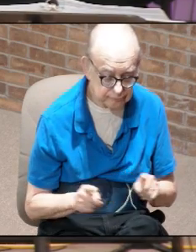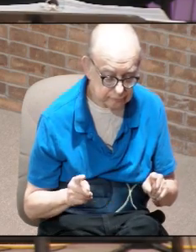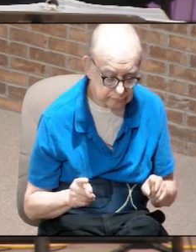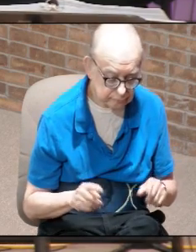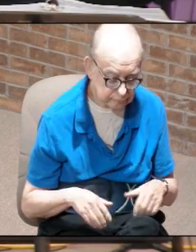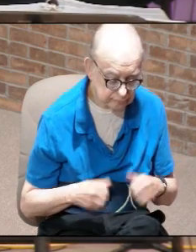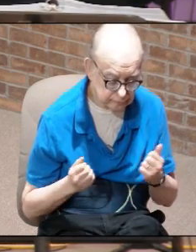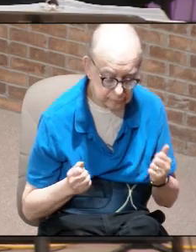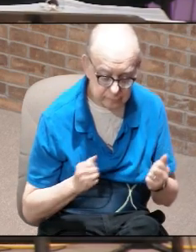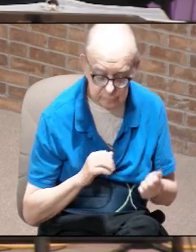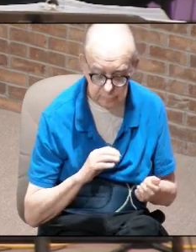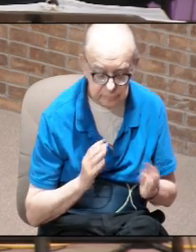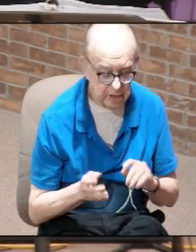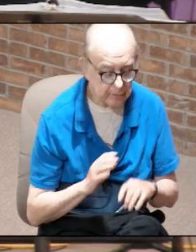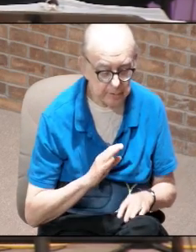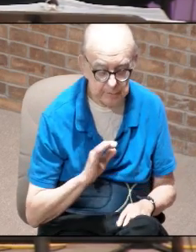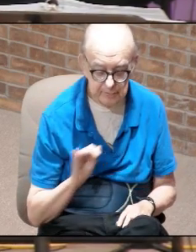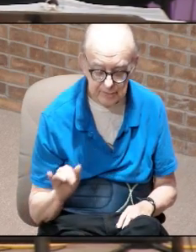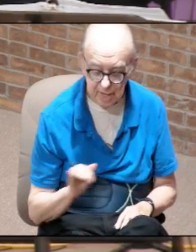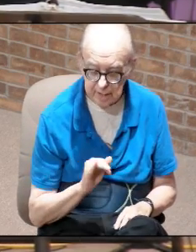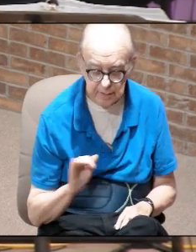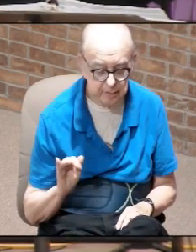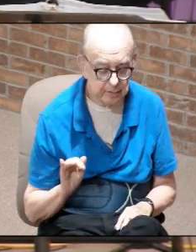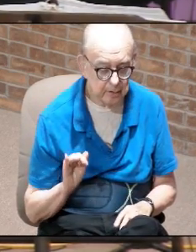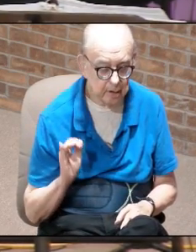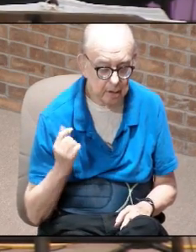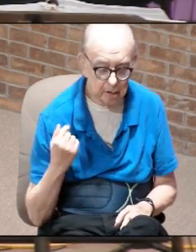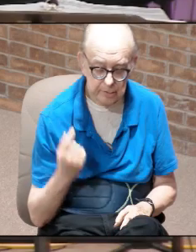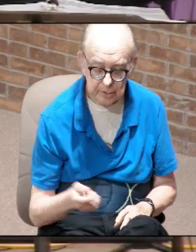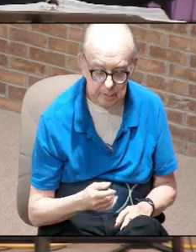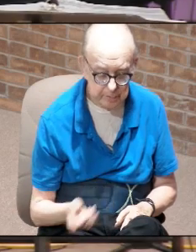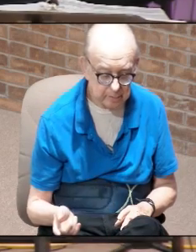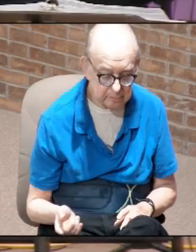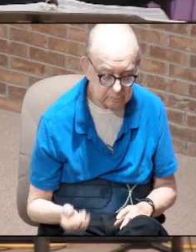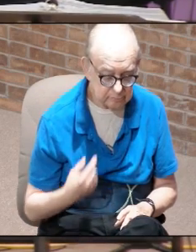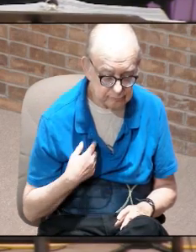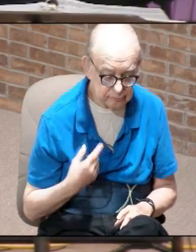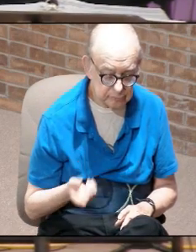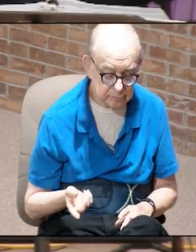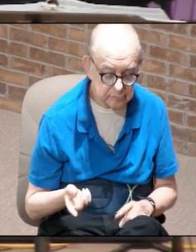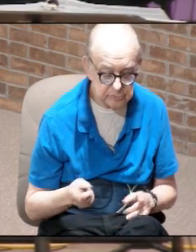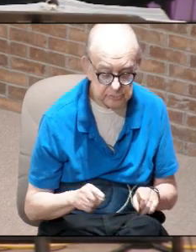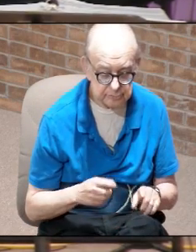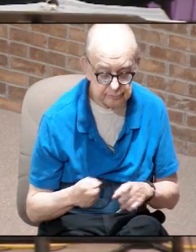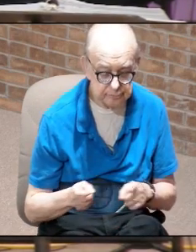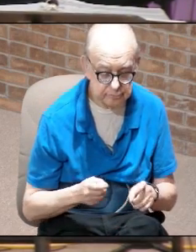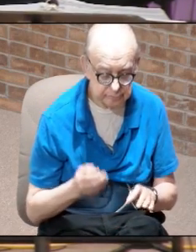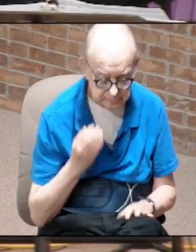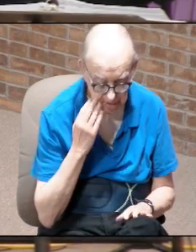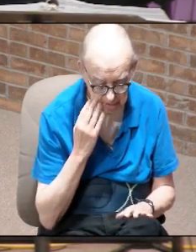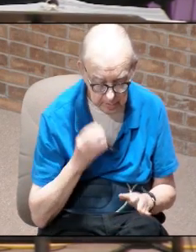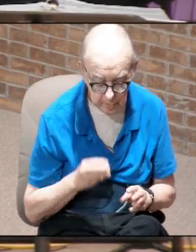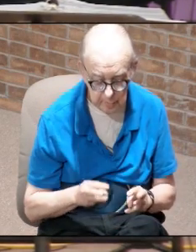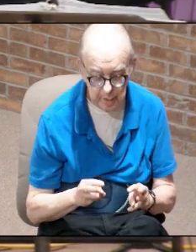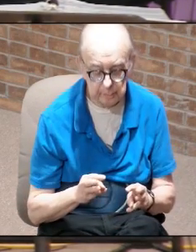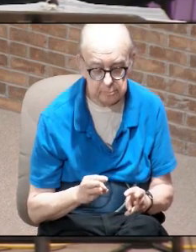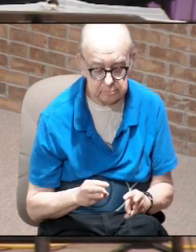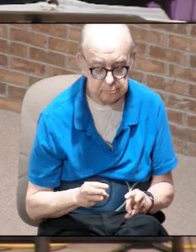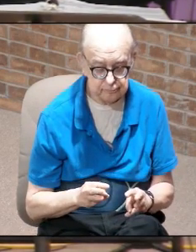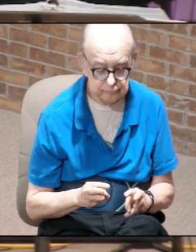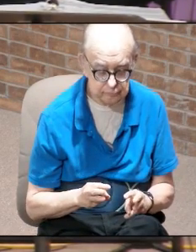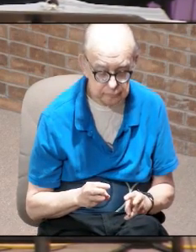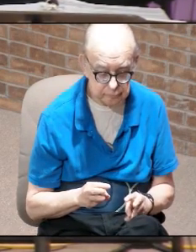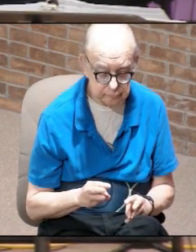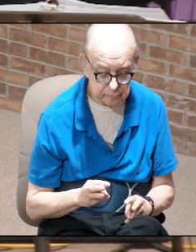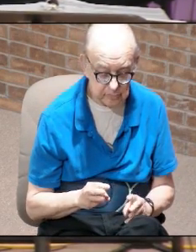but life has never been the same since. When I had control, I knew the way. It